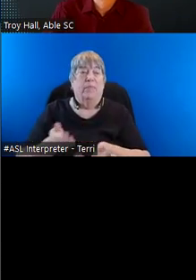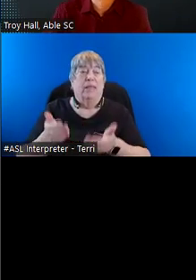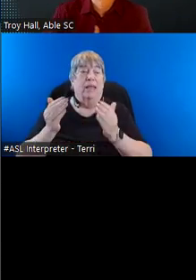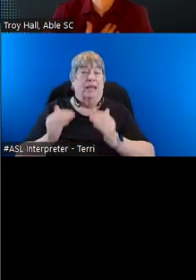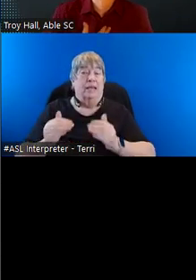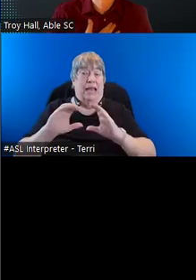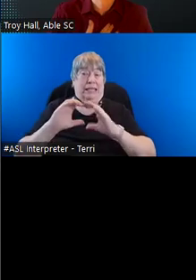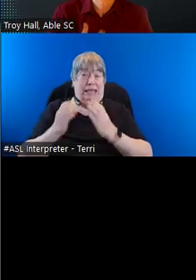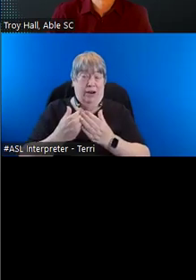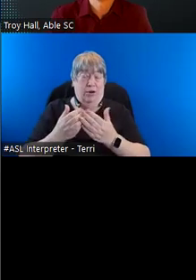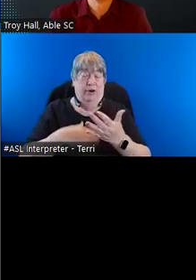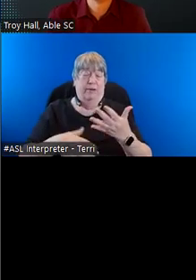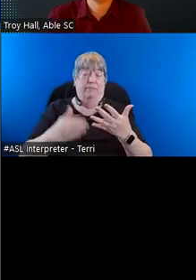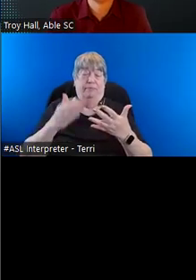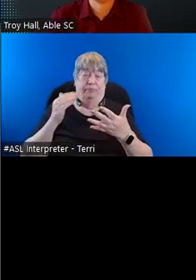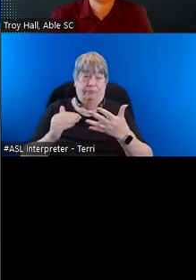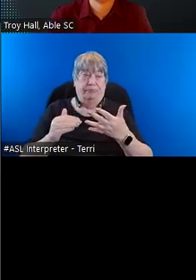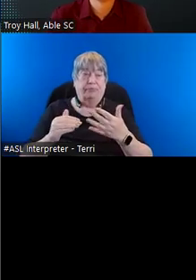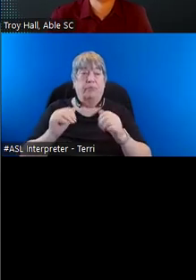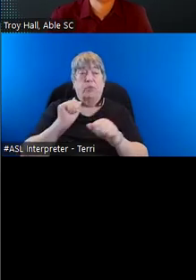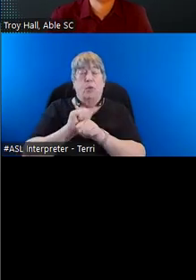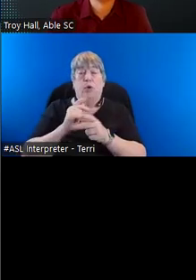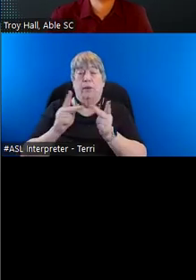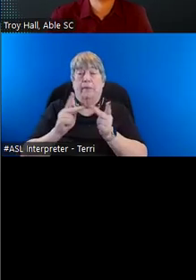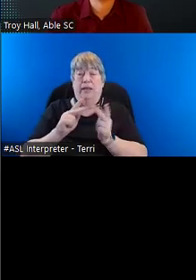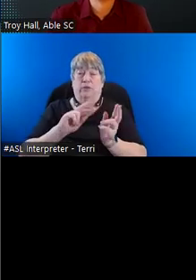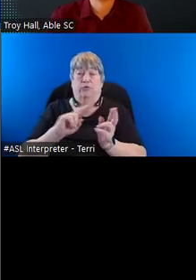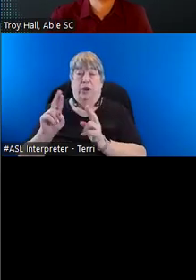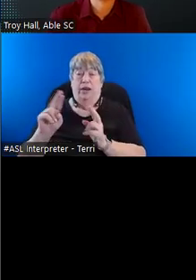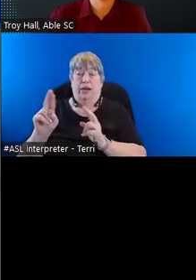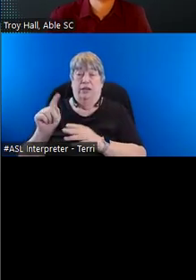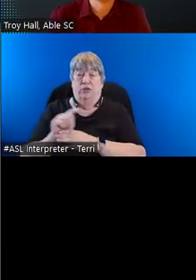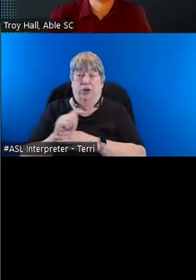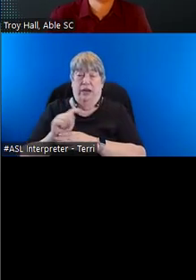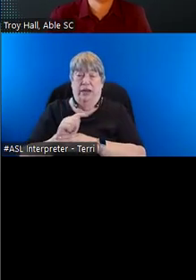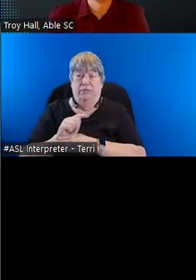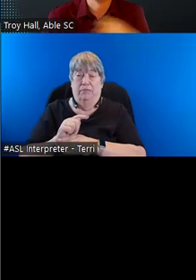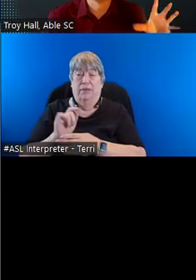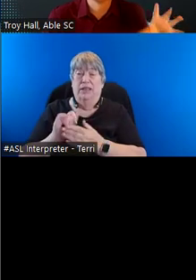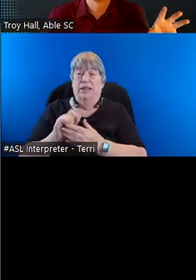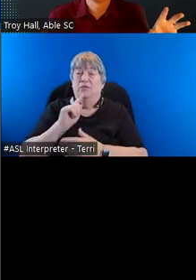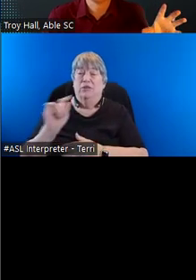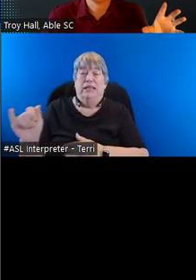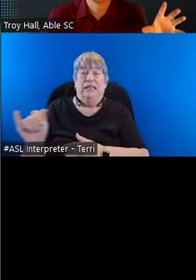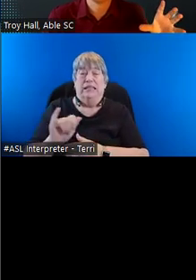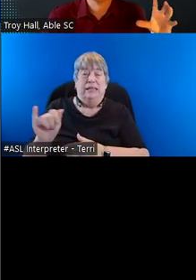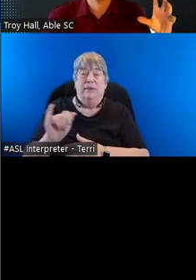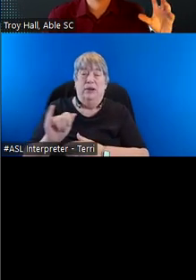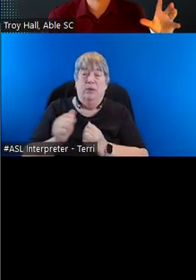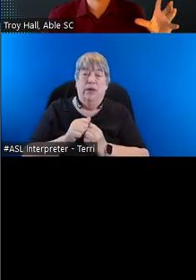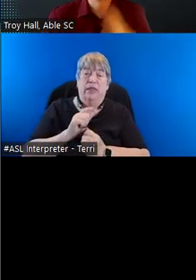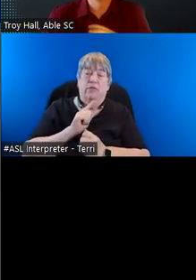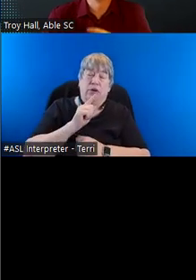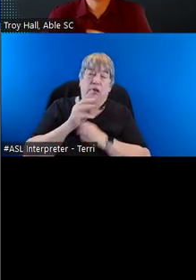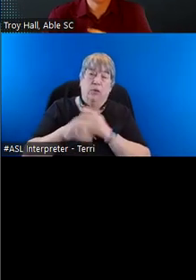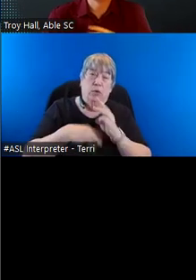And then workplace readiness training. So this is very similar to sort of gaining the real world experiences, but this